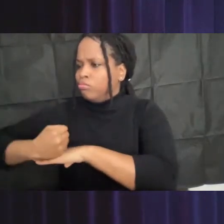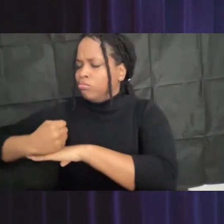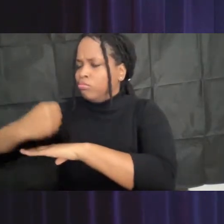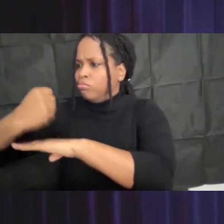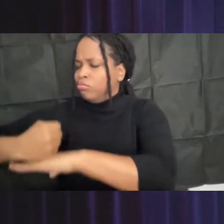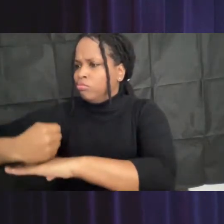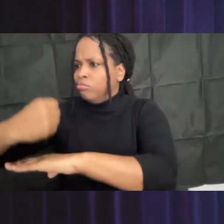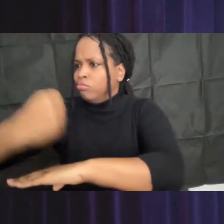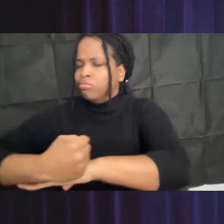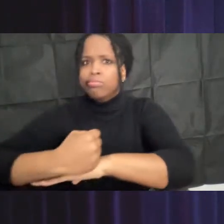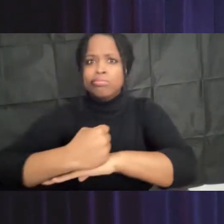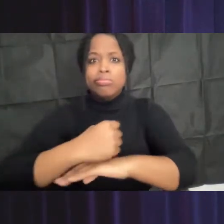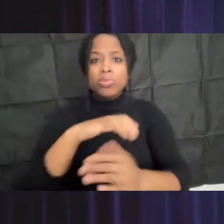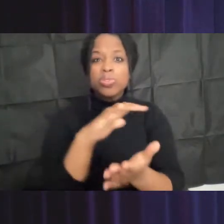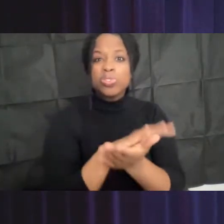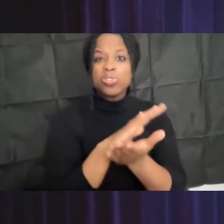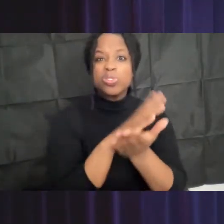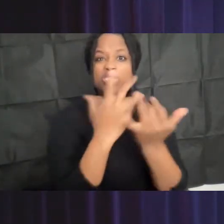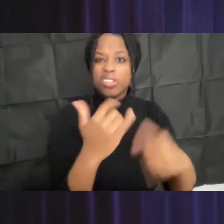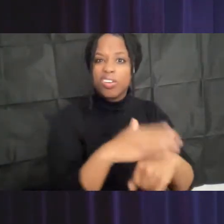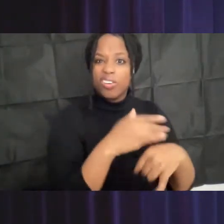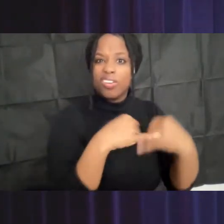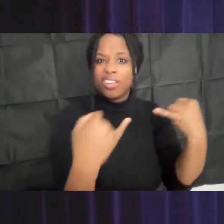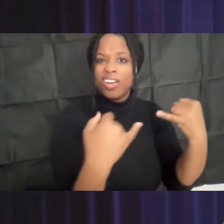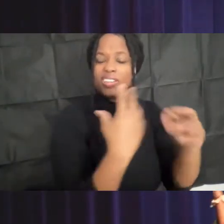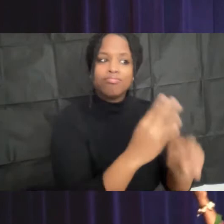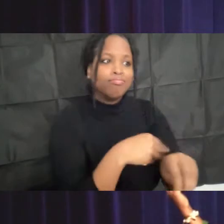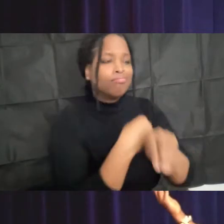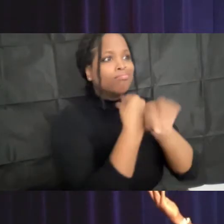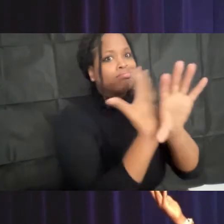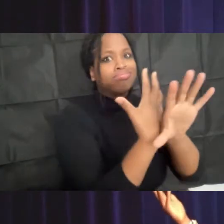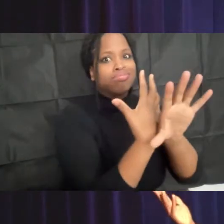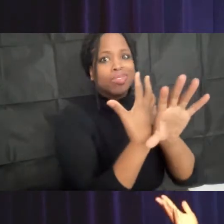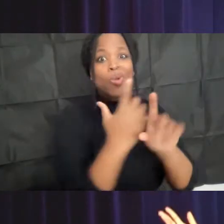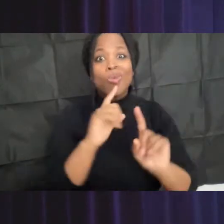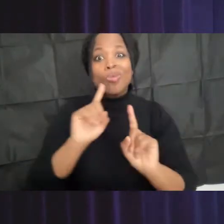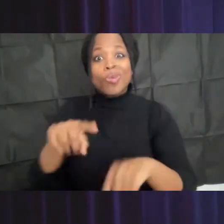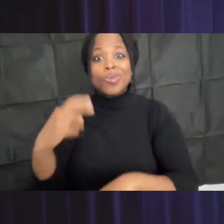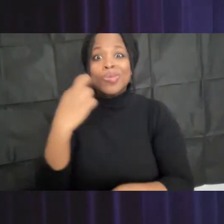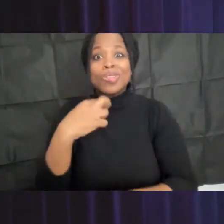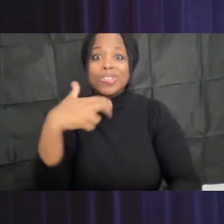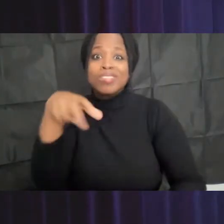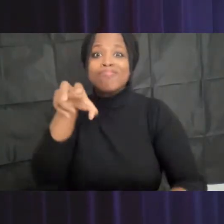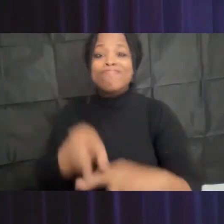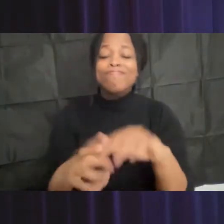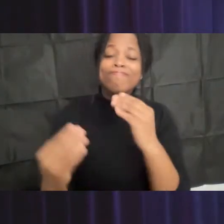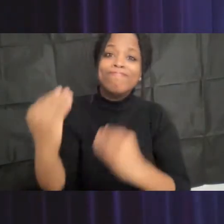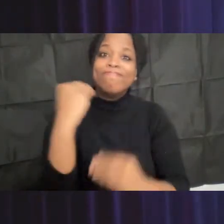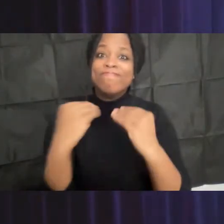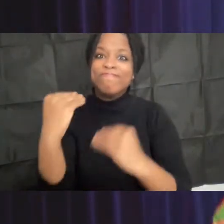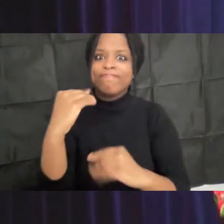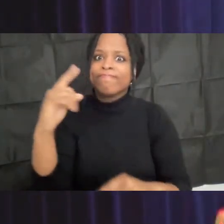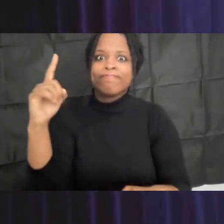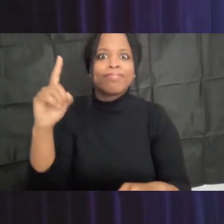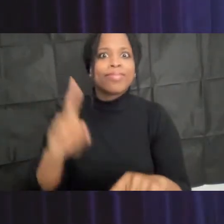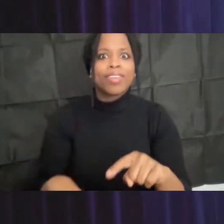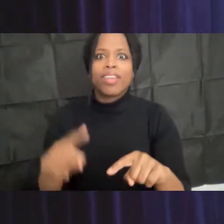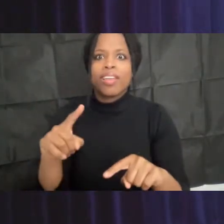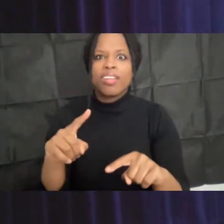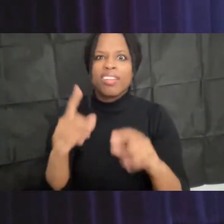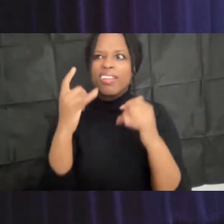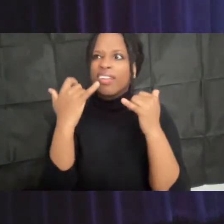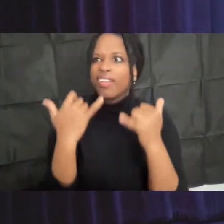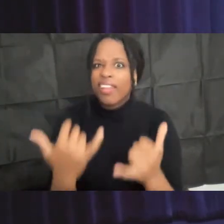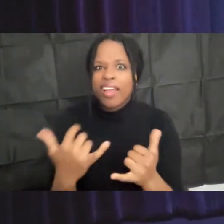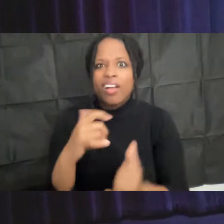in anymore. Toilet paper and meat are in demand. We are working from home